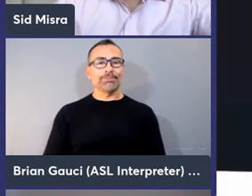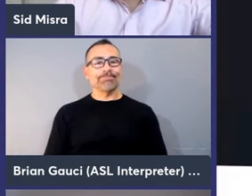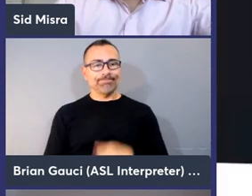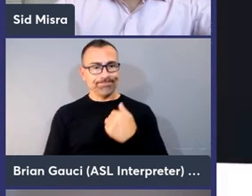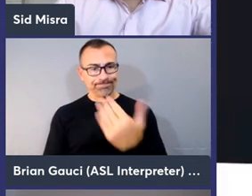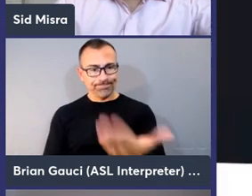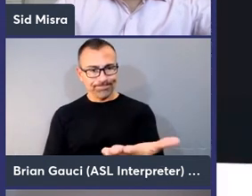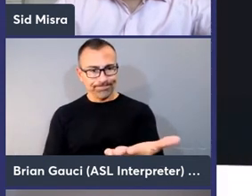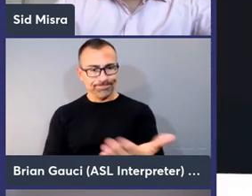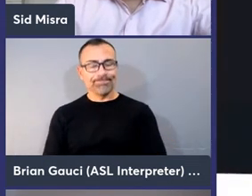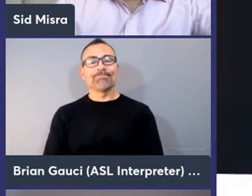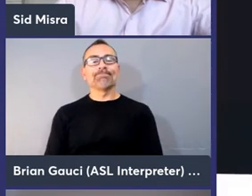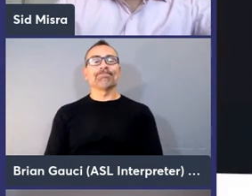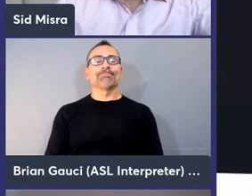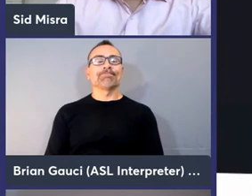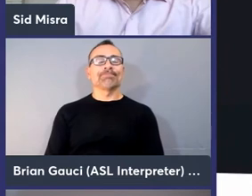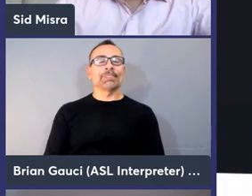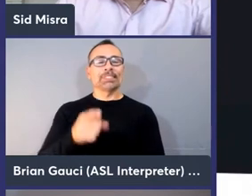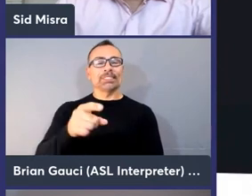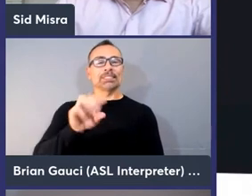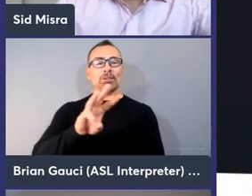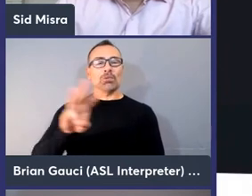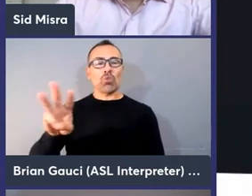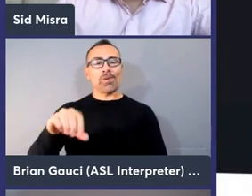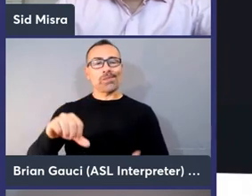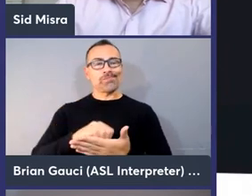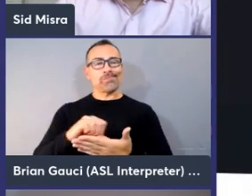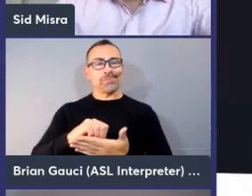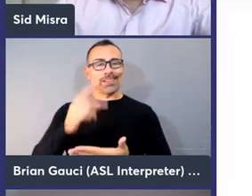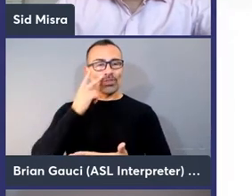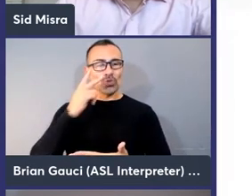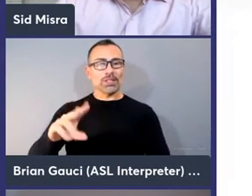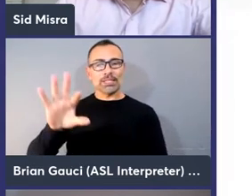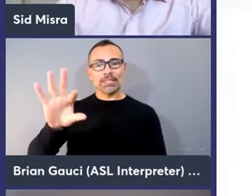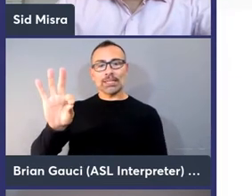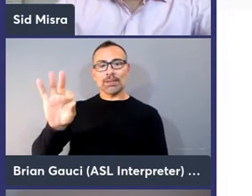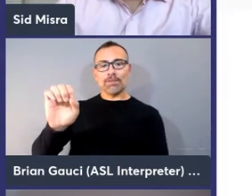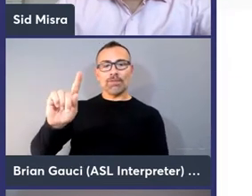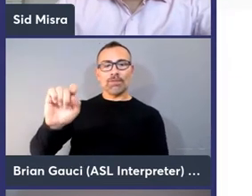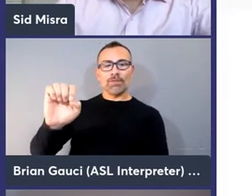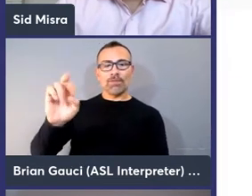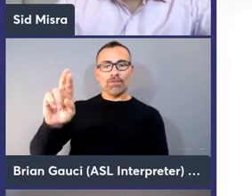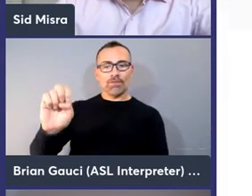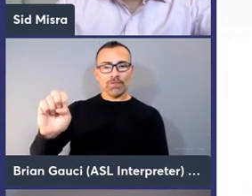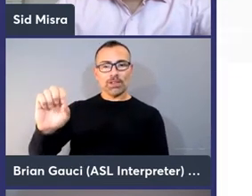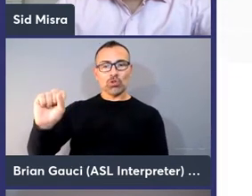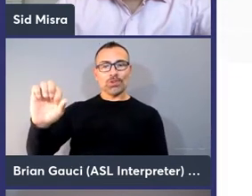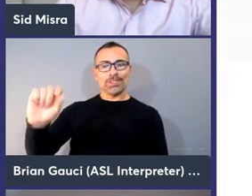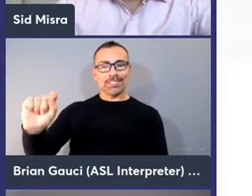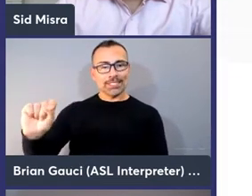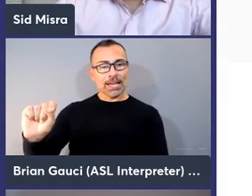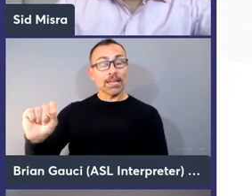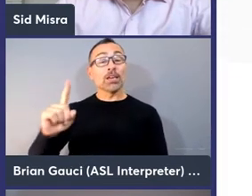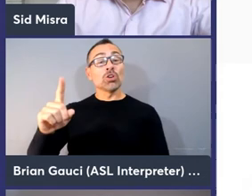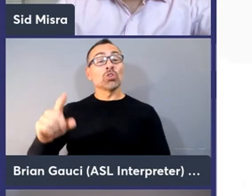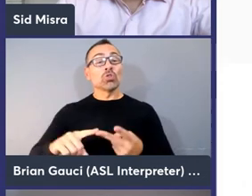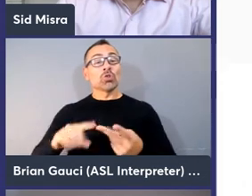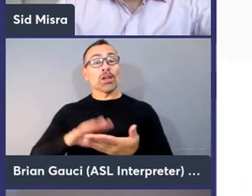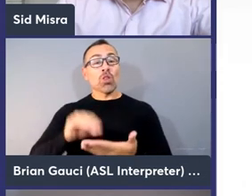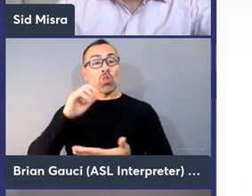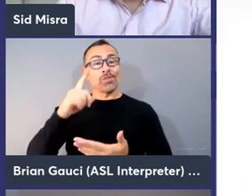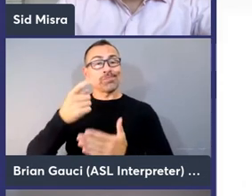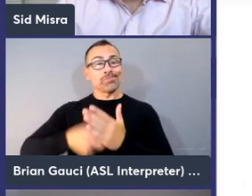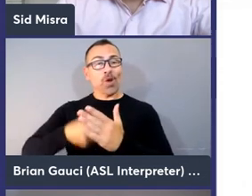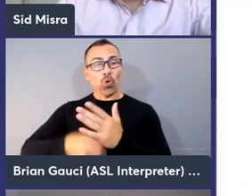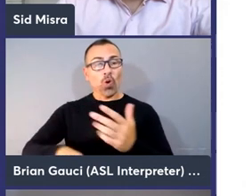So this is the file cache webpage. You can look at the feature set. You can learn about the pricing. You can learn about the frequently